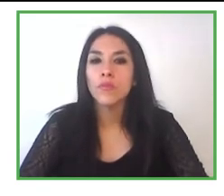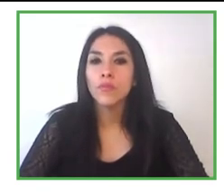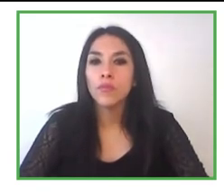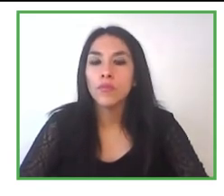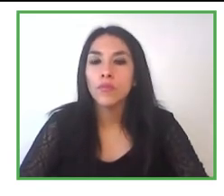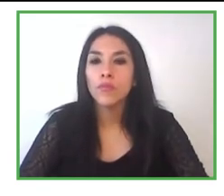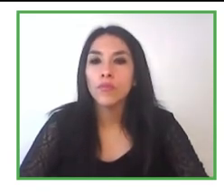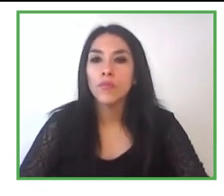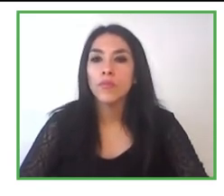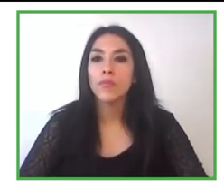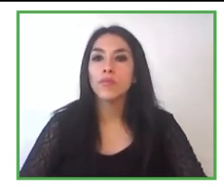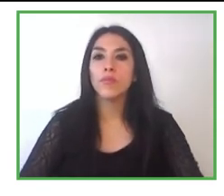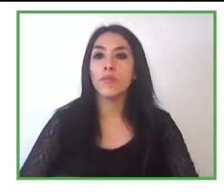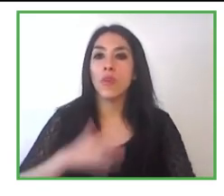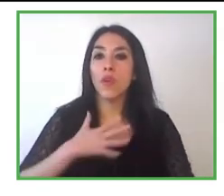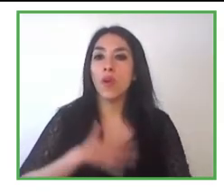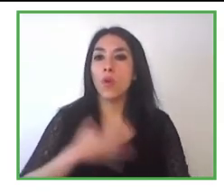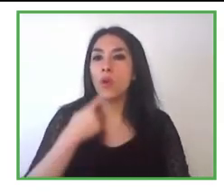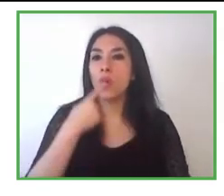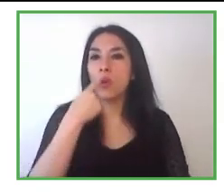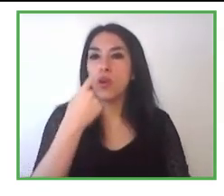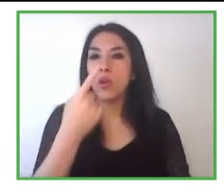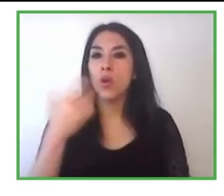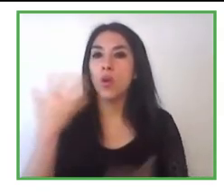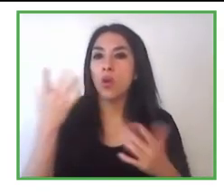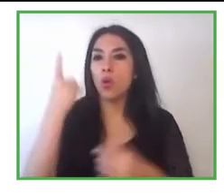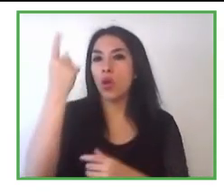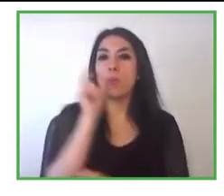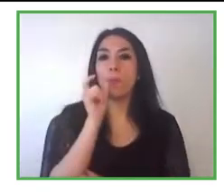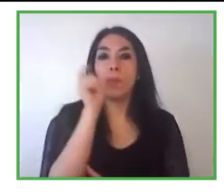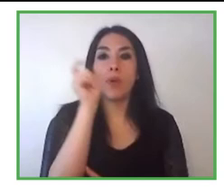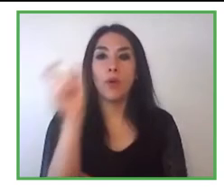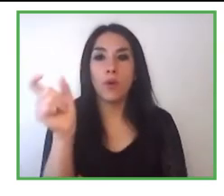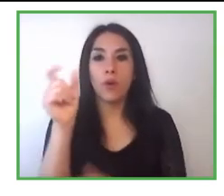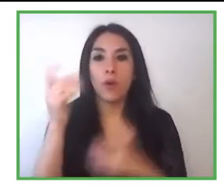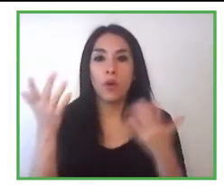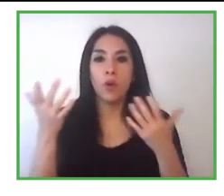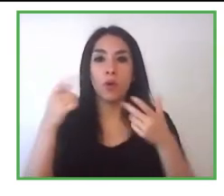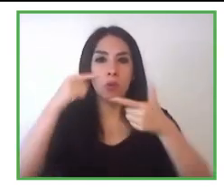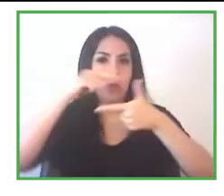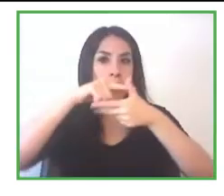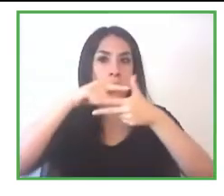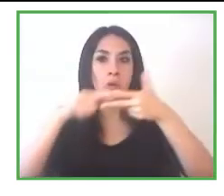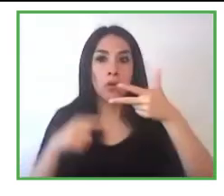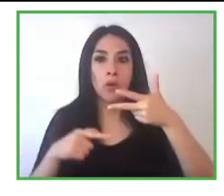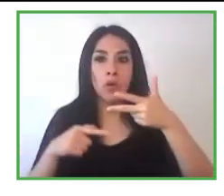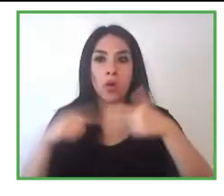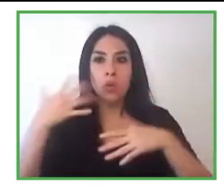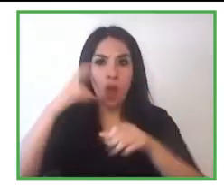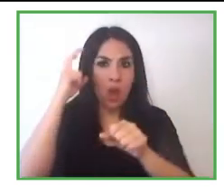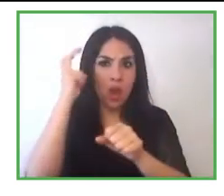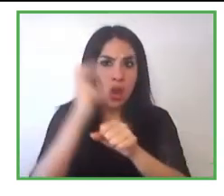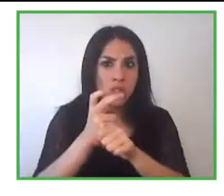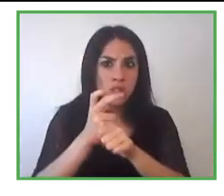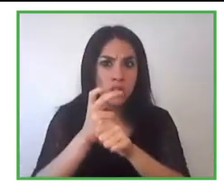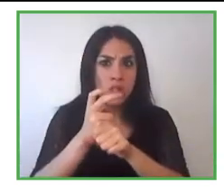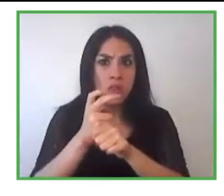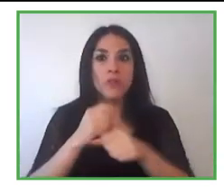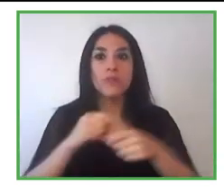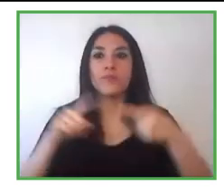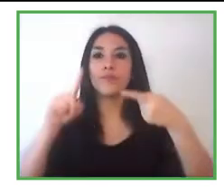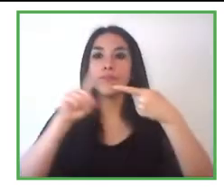Well, I would say that based on our role in the project, we have mainly two challenges. On the one hand, the distance,